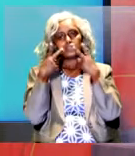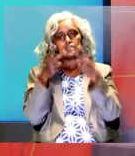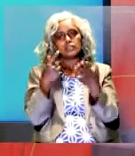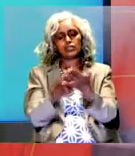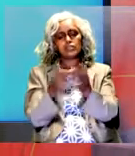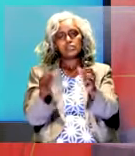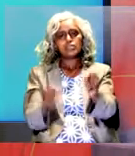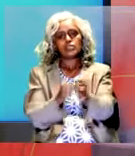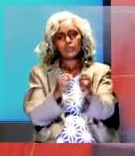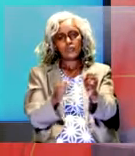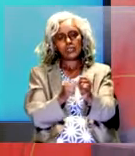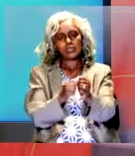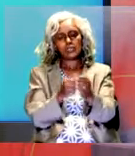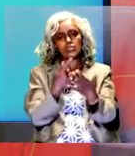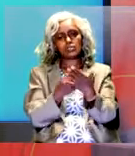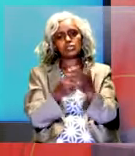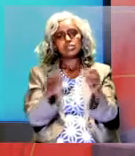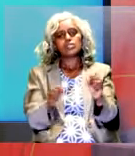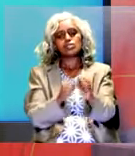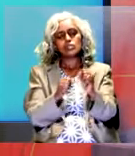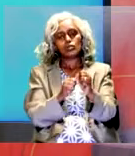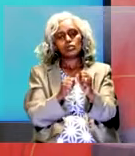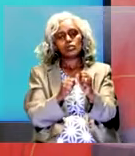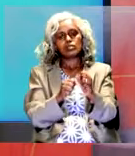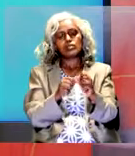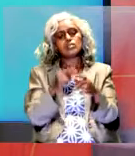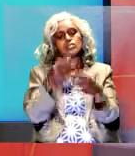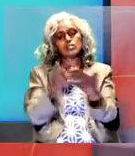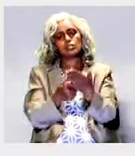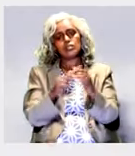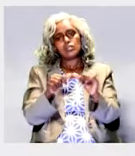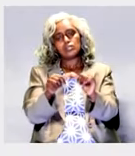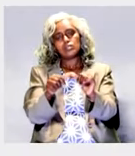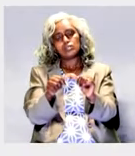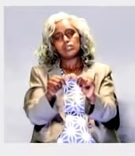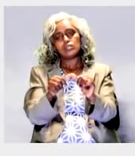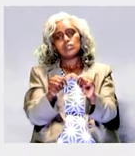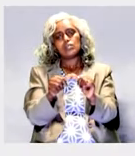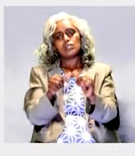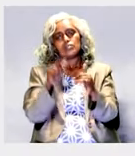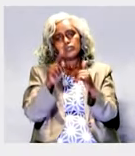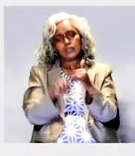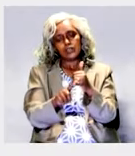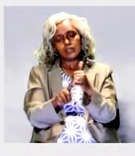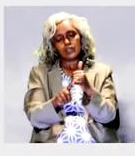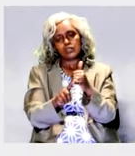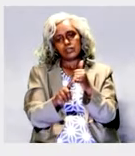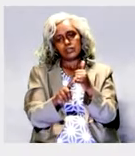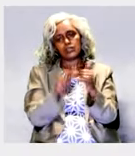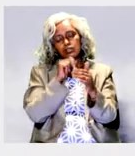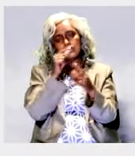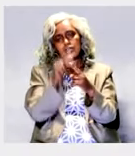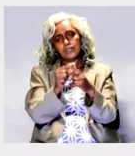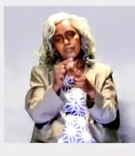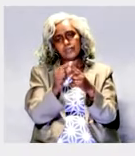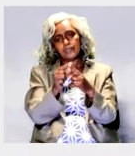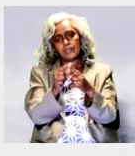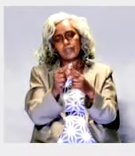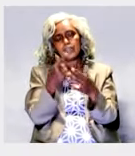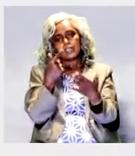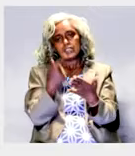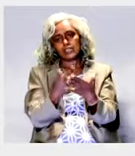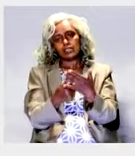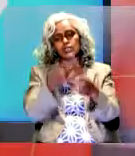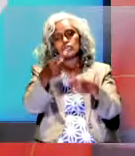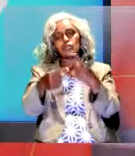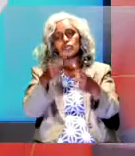this sequence, if it goes on like this, at infinite term, this